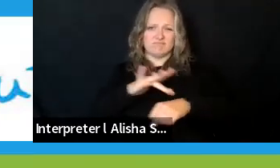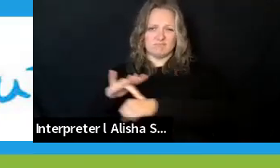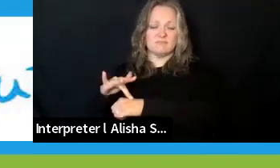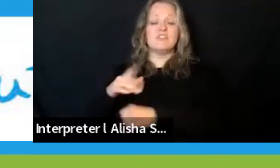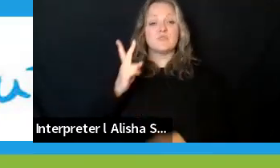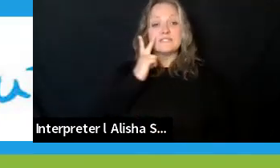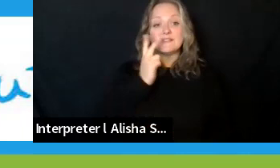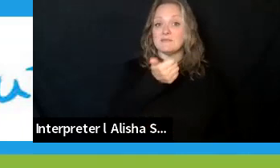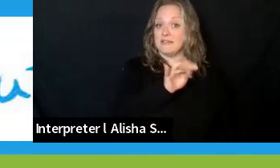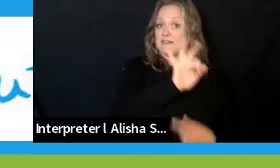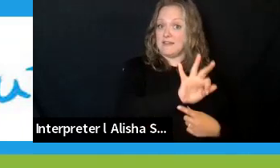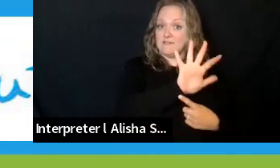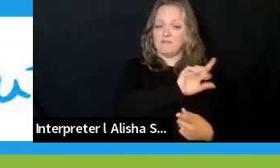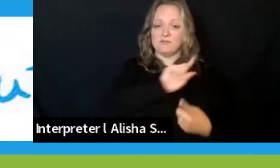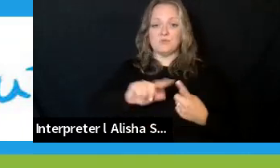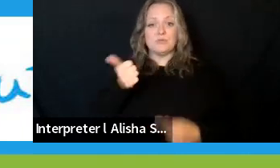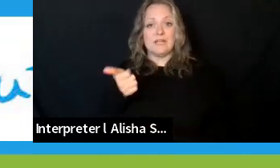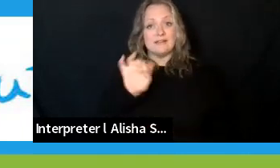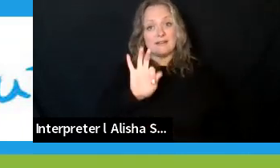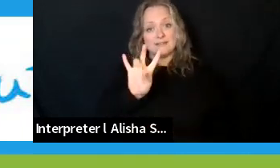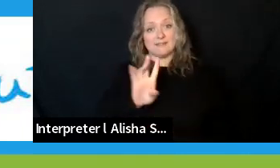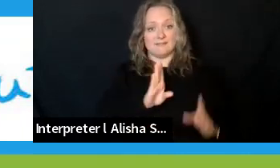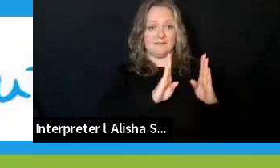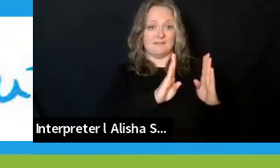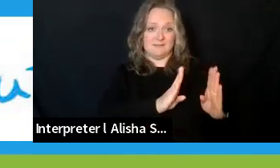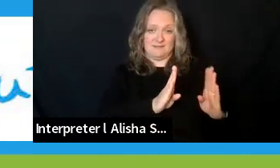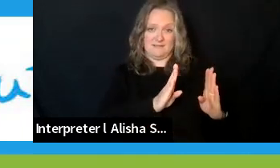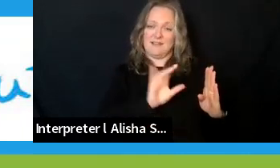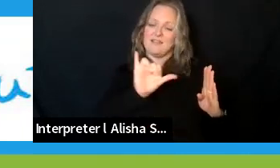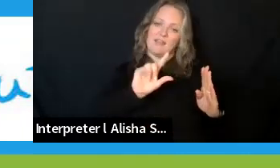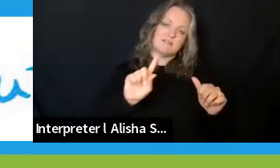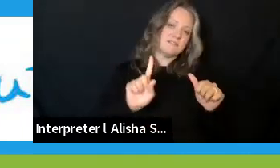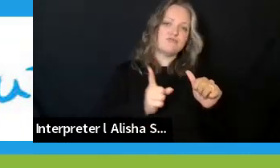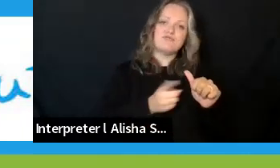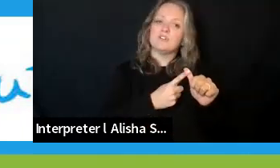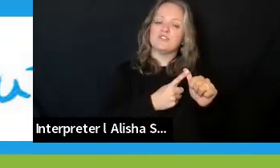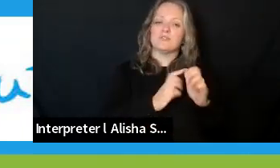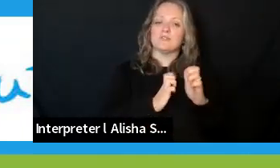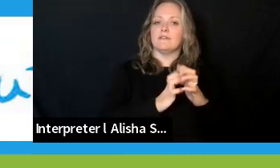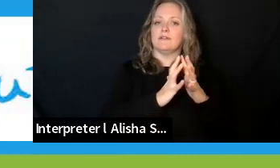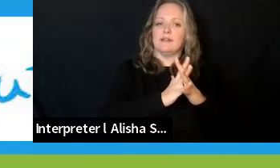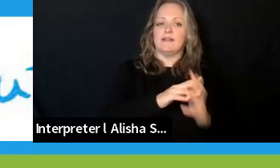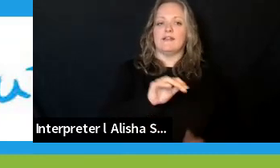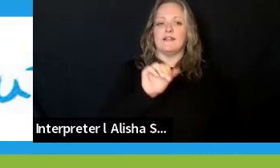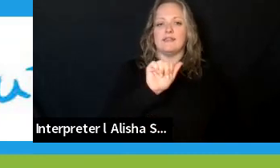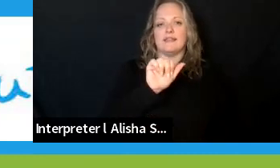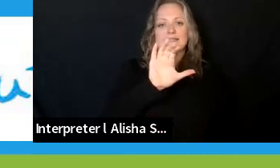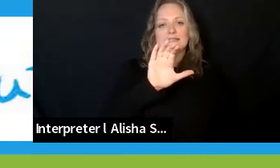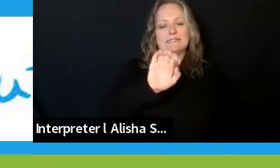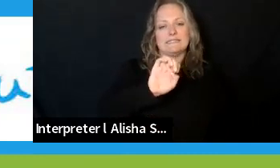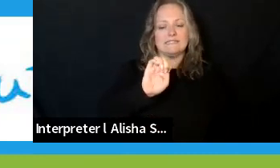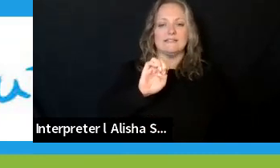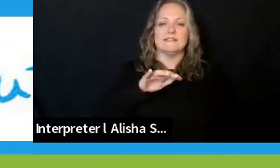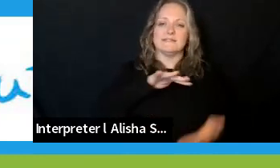from 1995 to 1997, this is when the original Adverse Childhood Experiences study was conducted